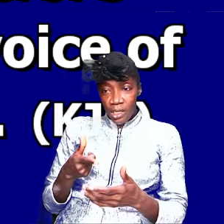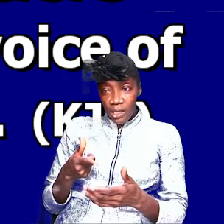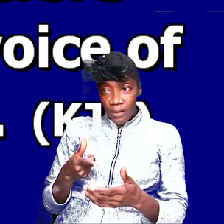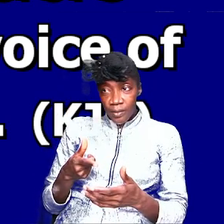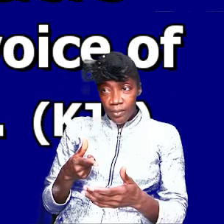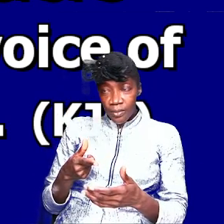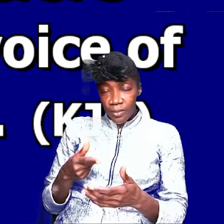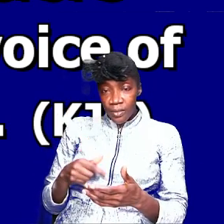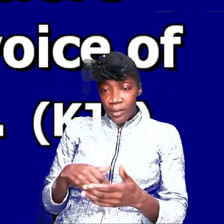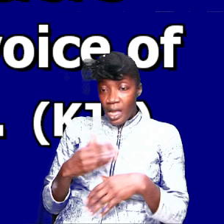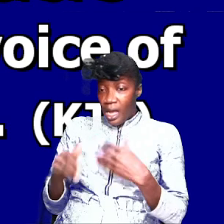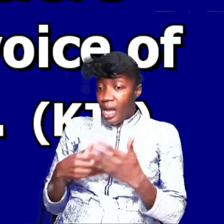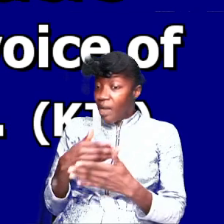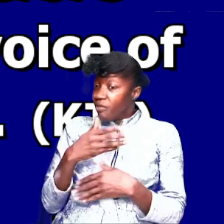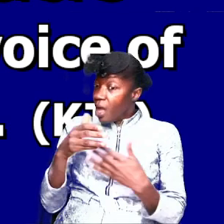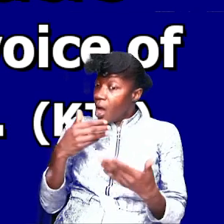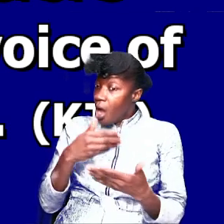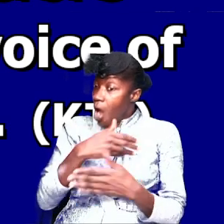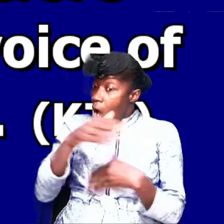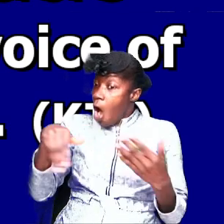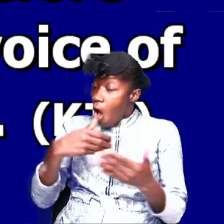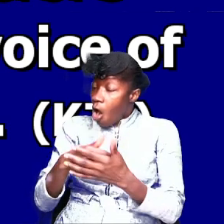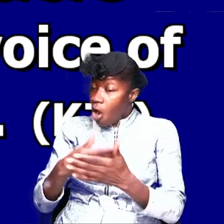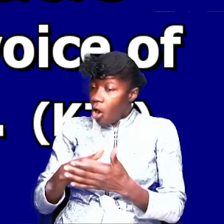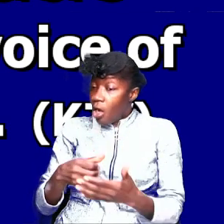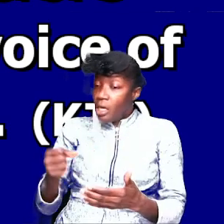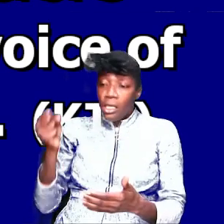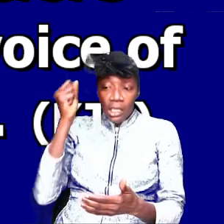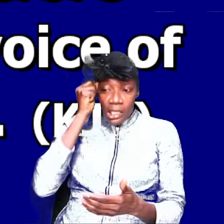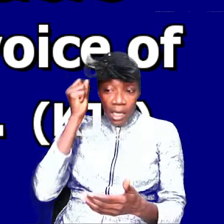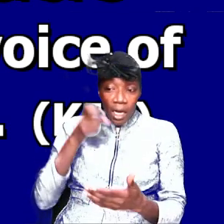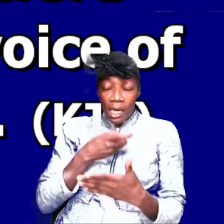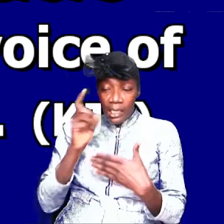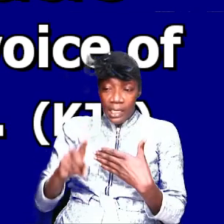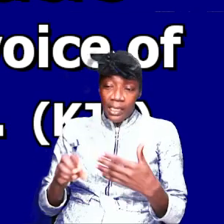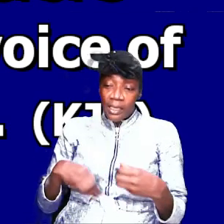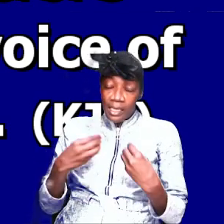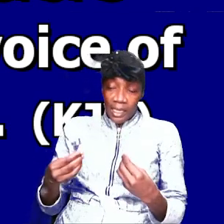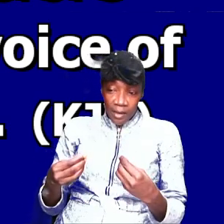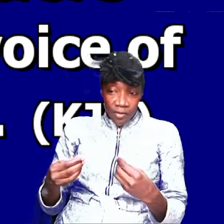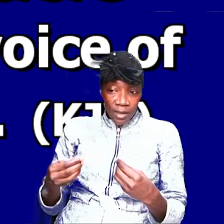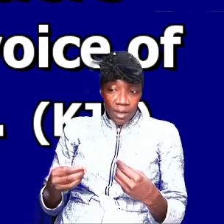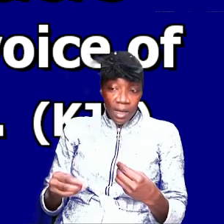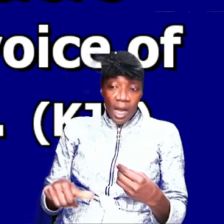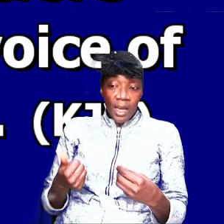did, was willing to give Saul another chance.